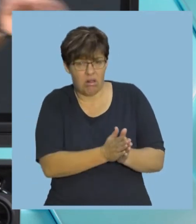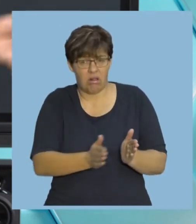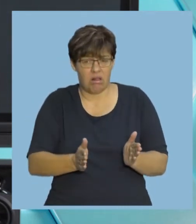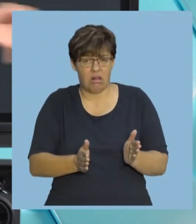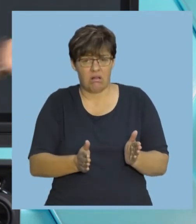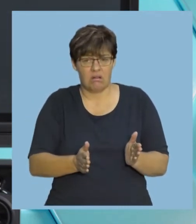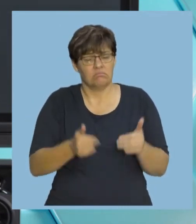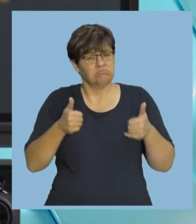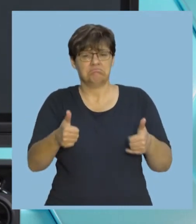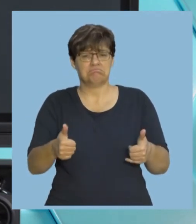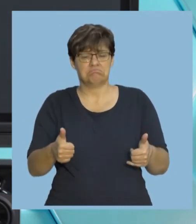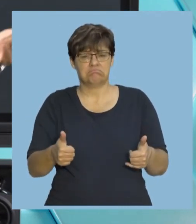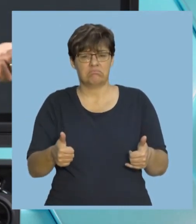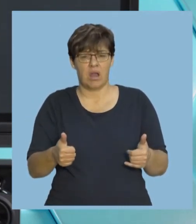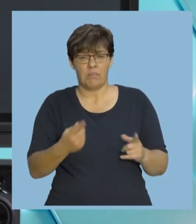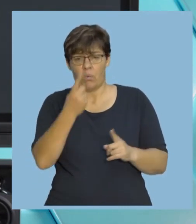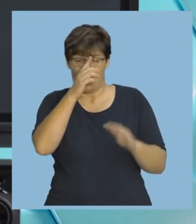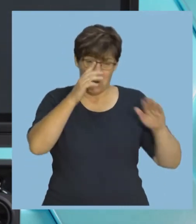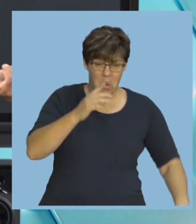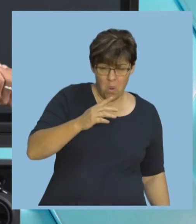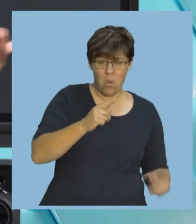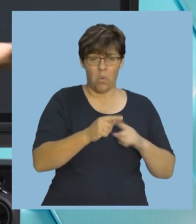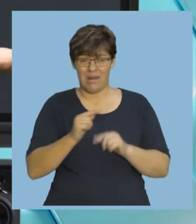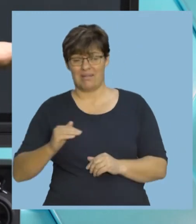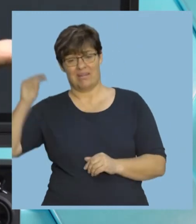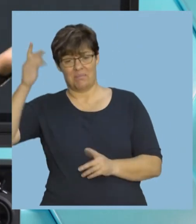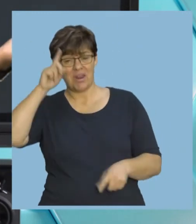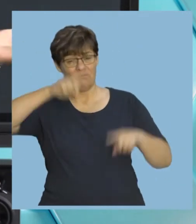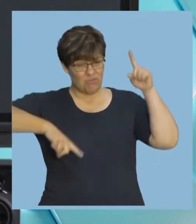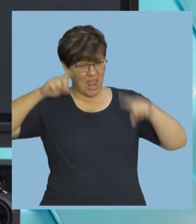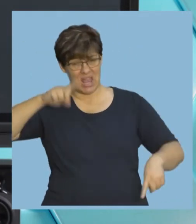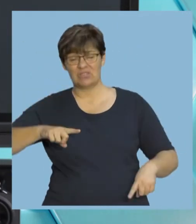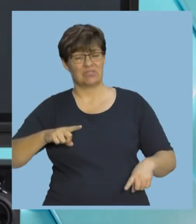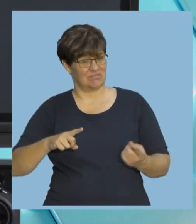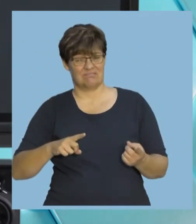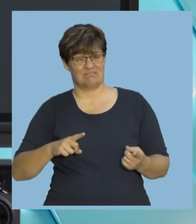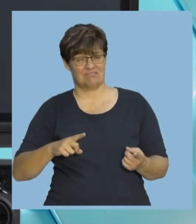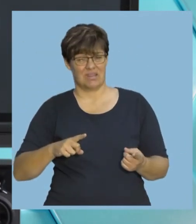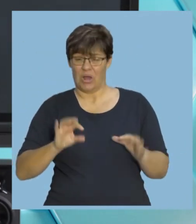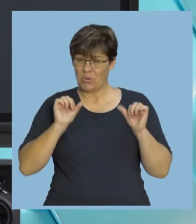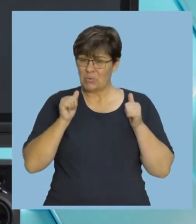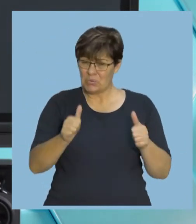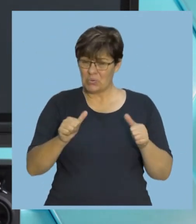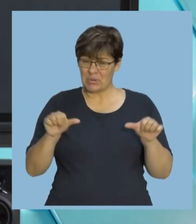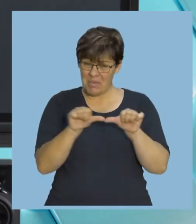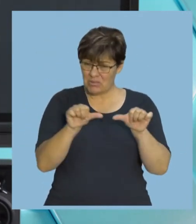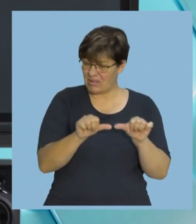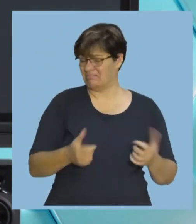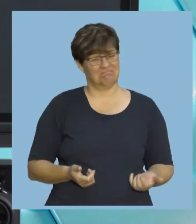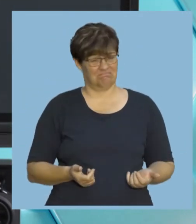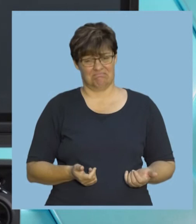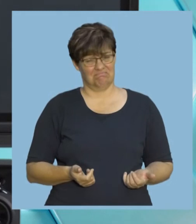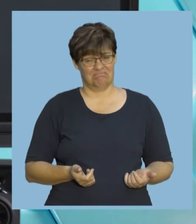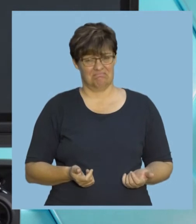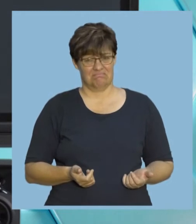everyone performed good. So range can really mislead us. Does that make sense? It's not a good measure of